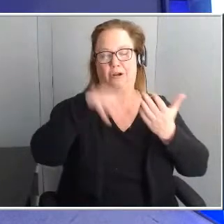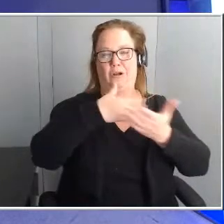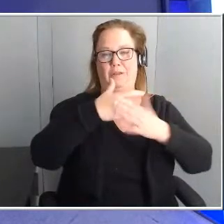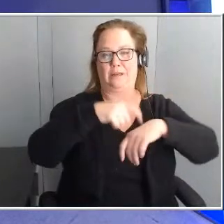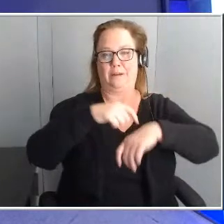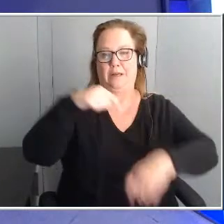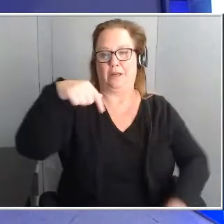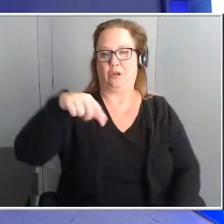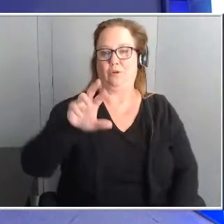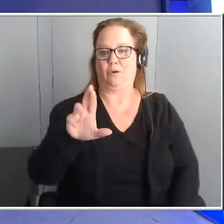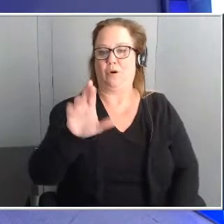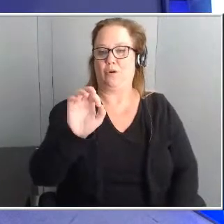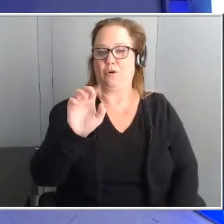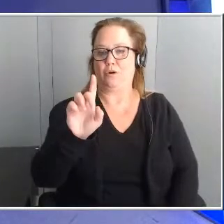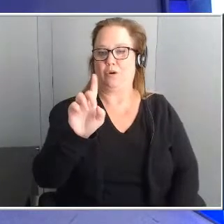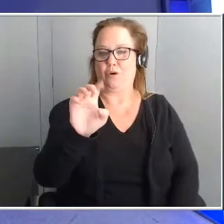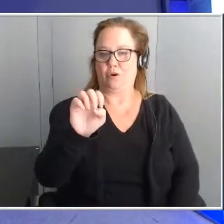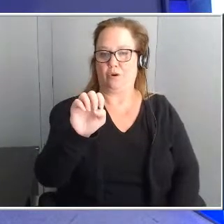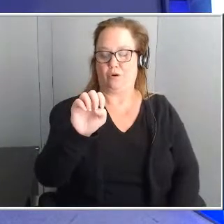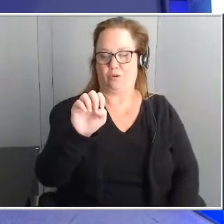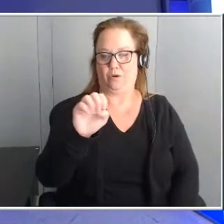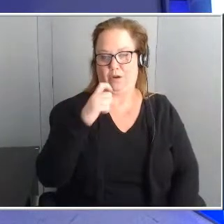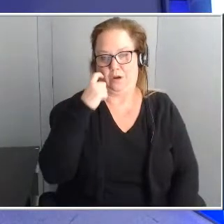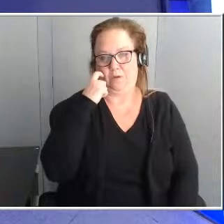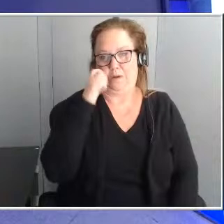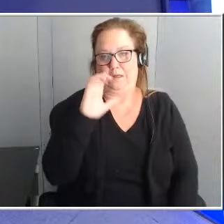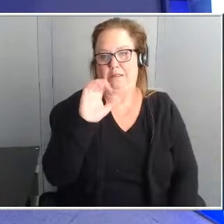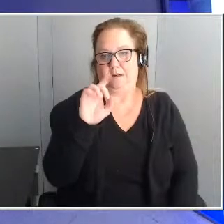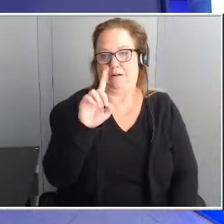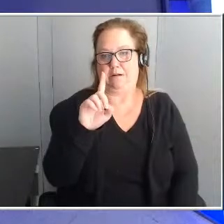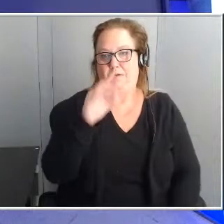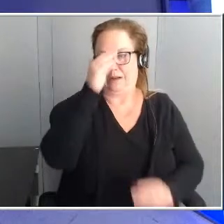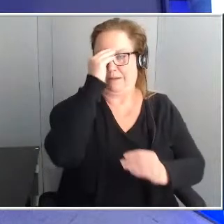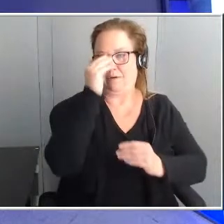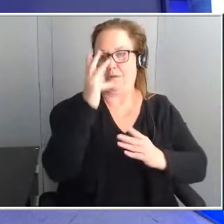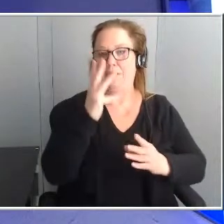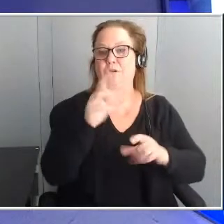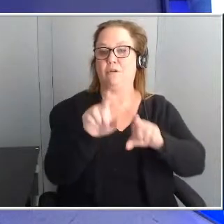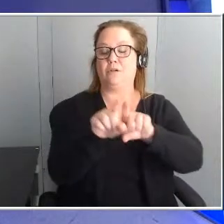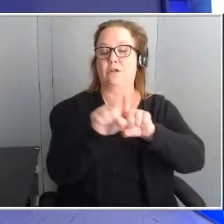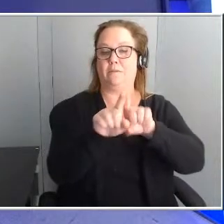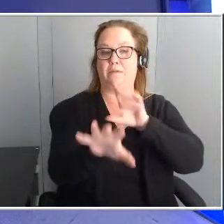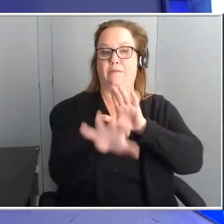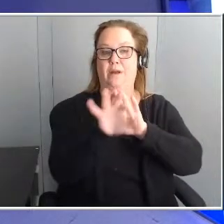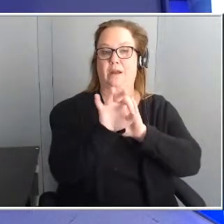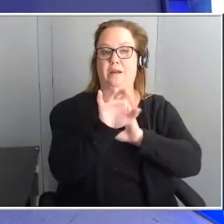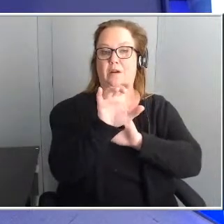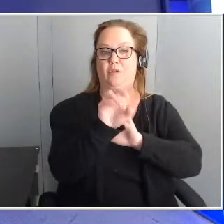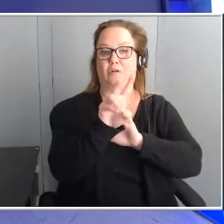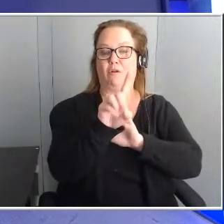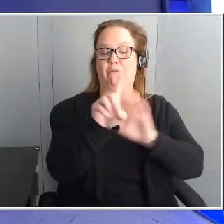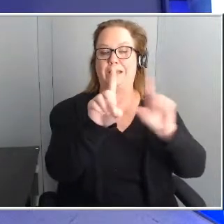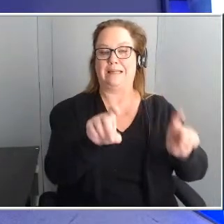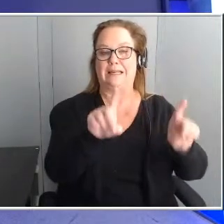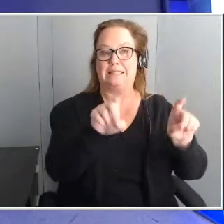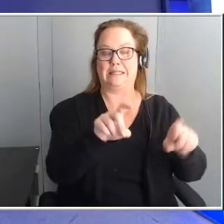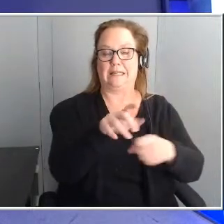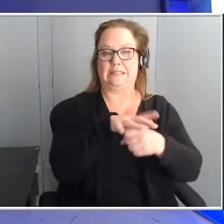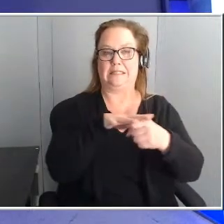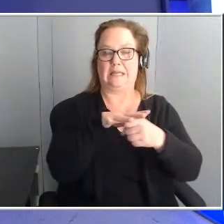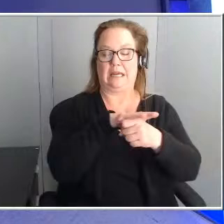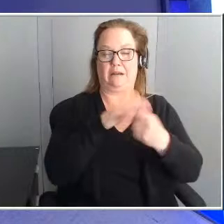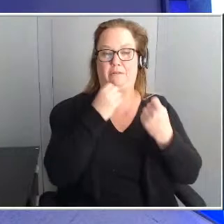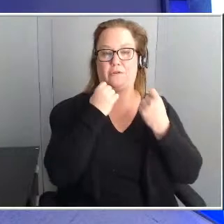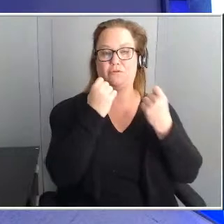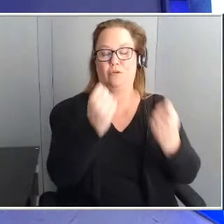is great. It will take you to the latest COVID information. It will also help you find a COVID testing site near you if you have to drive somewhere or